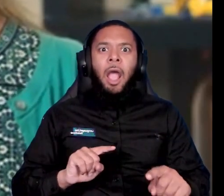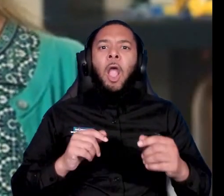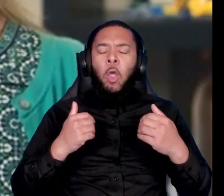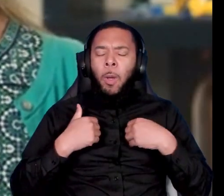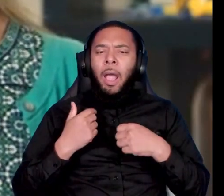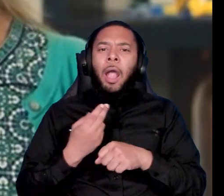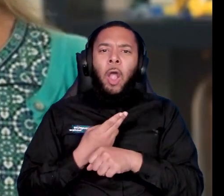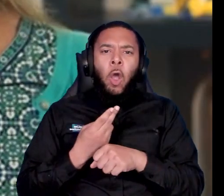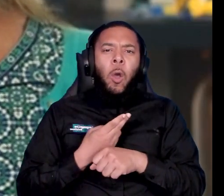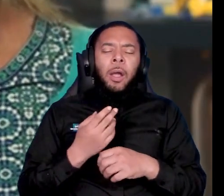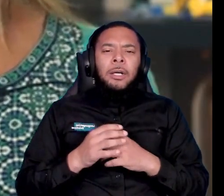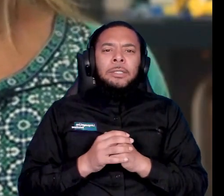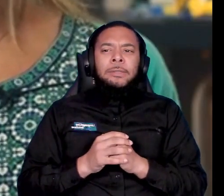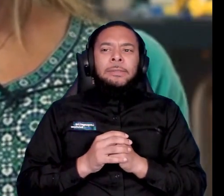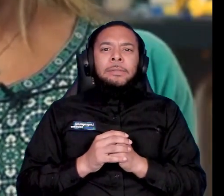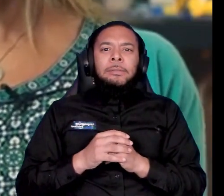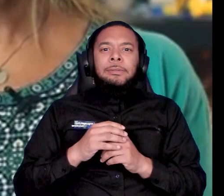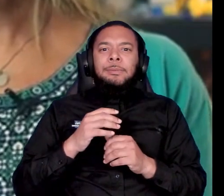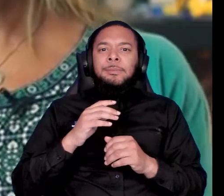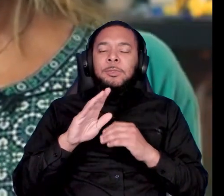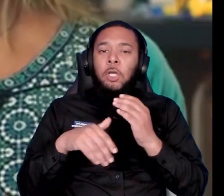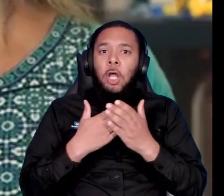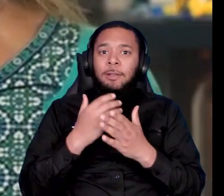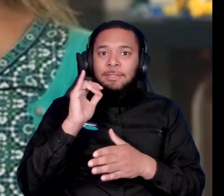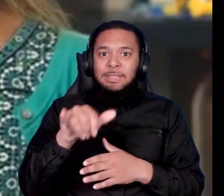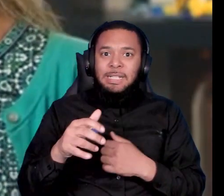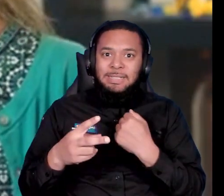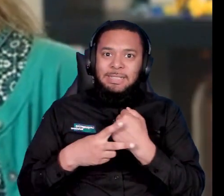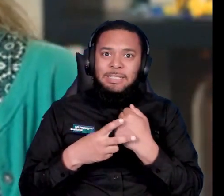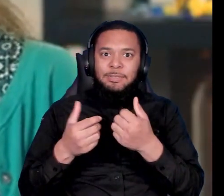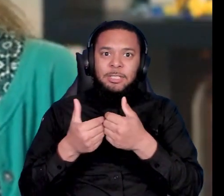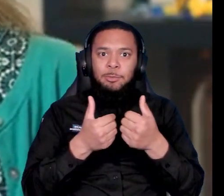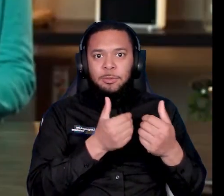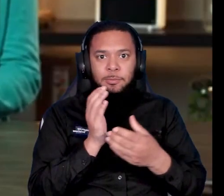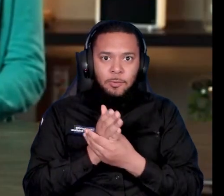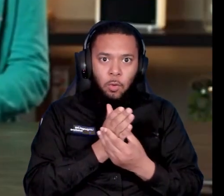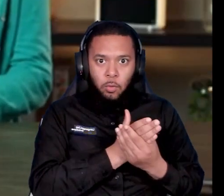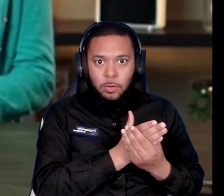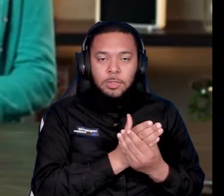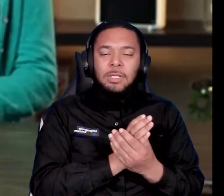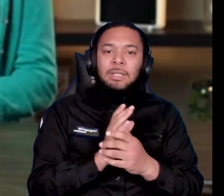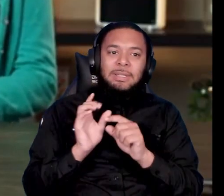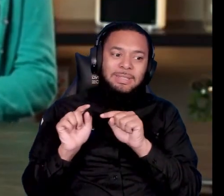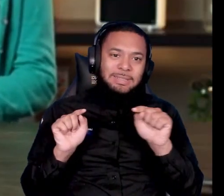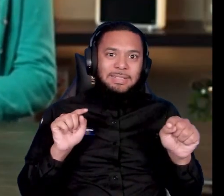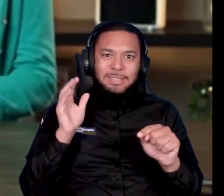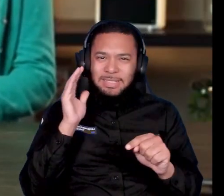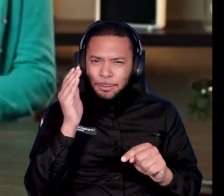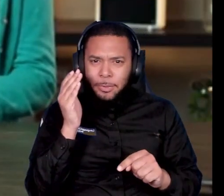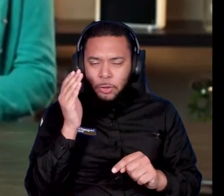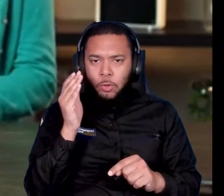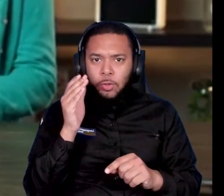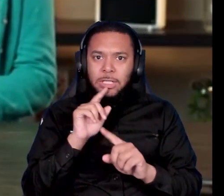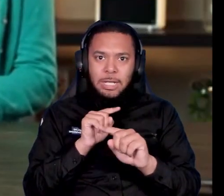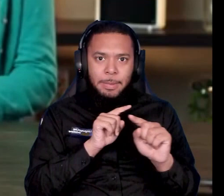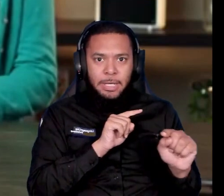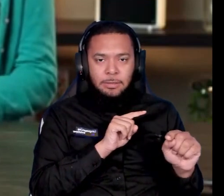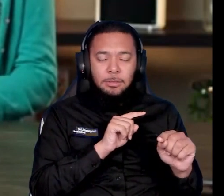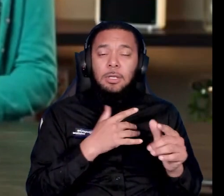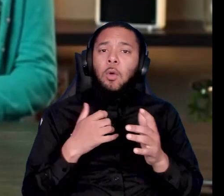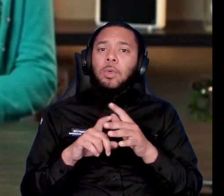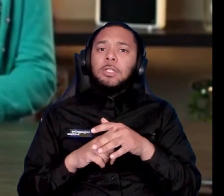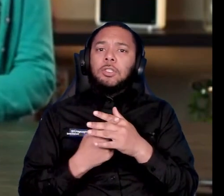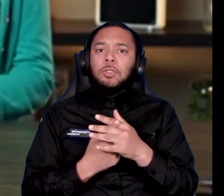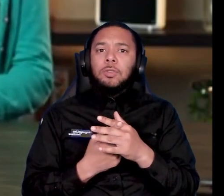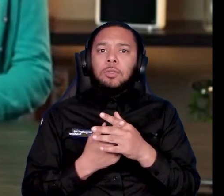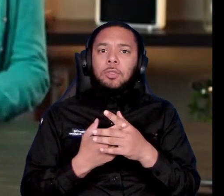commands are all placed into folders with similar commands. I would like to start by looking at